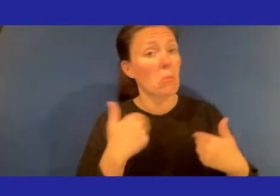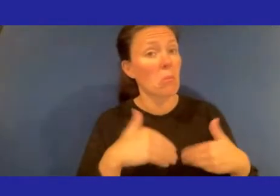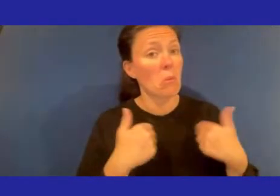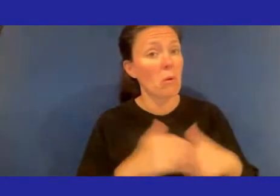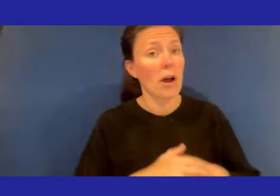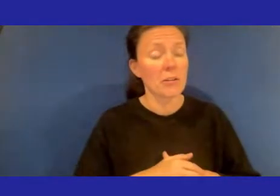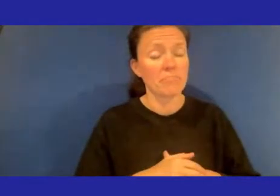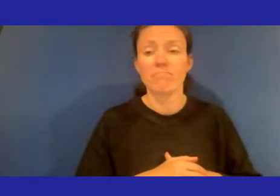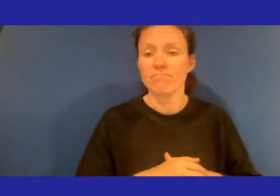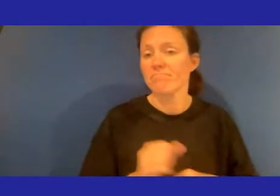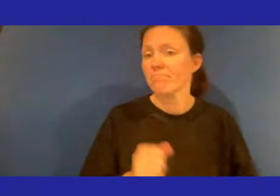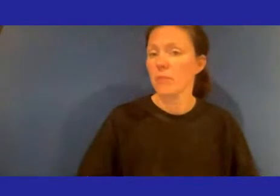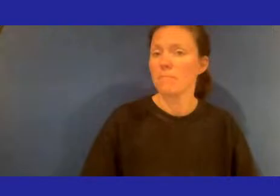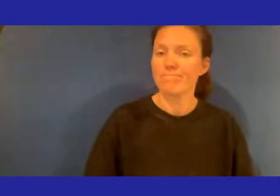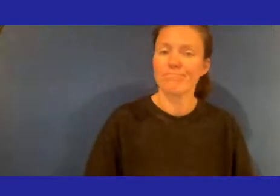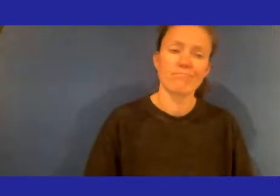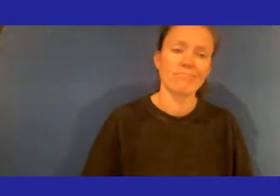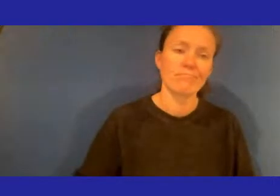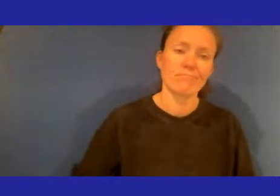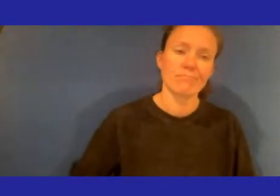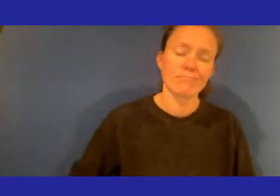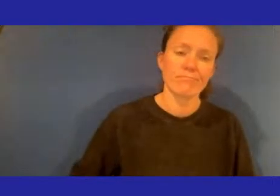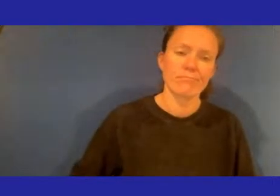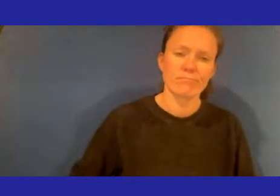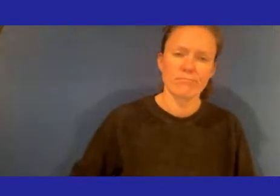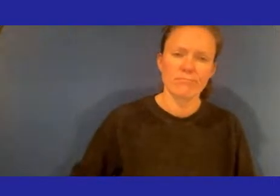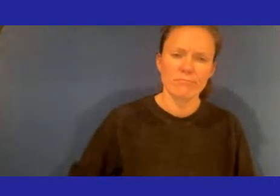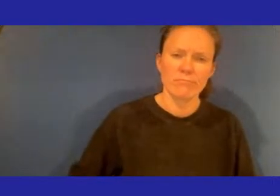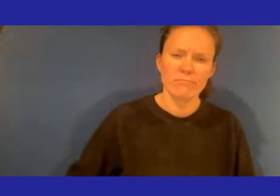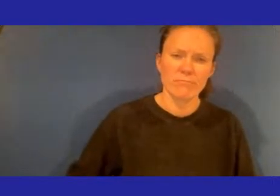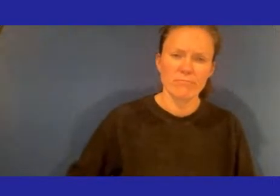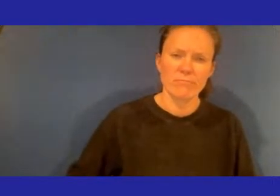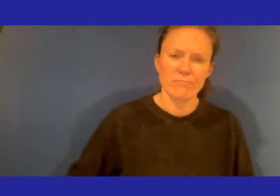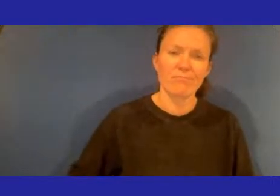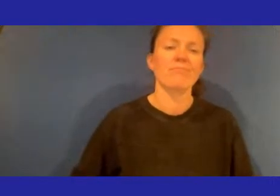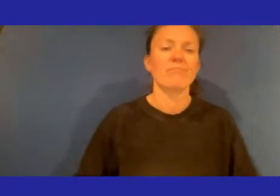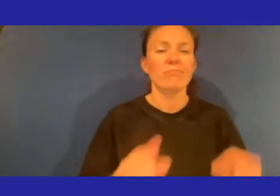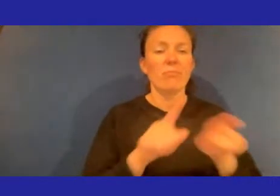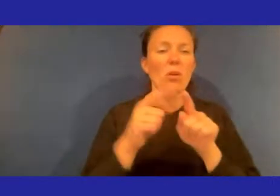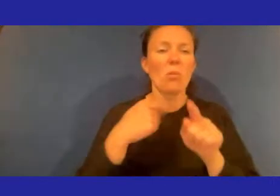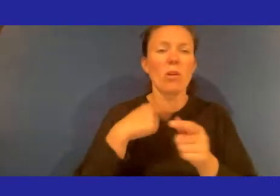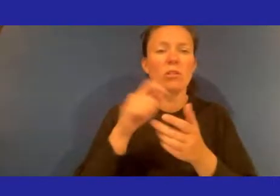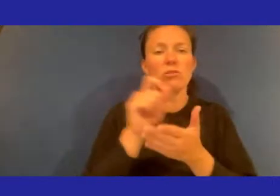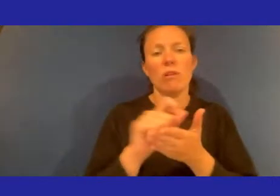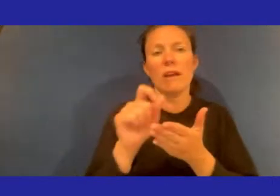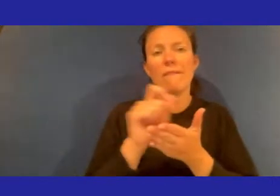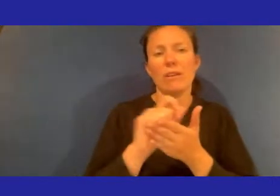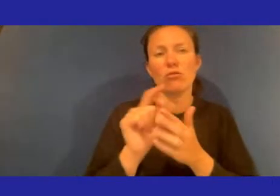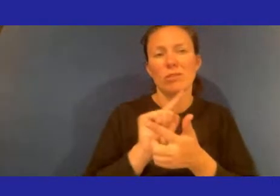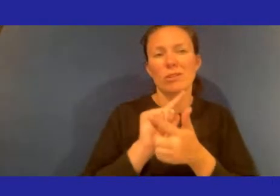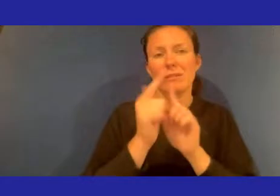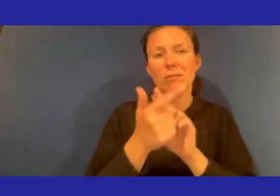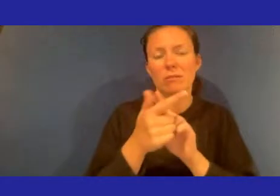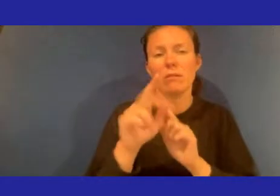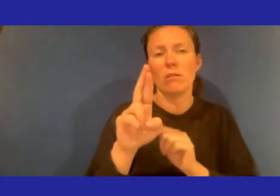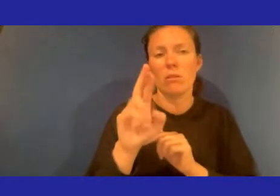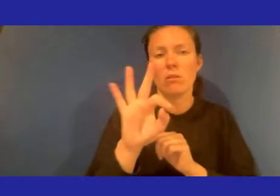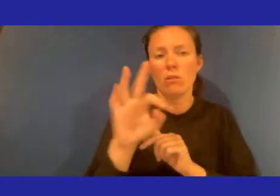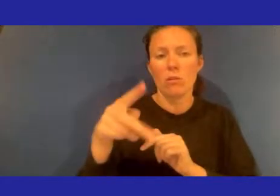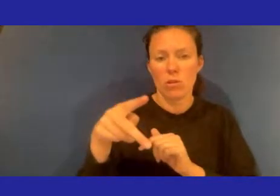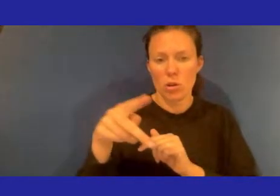Absolutely. We have a written translation RFP that has just gone live, and